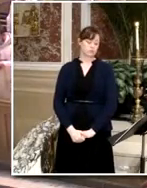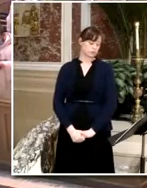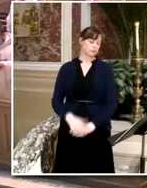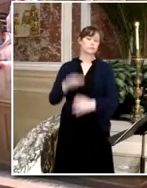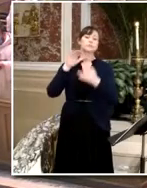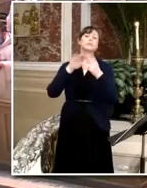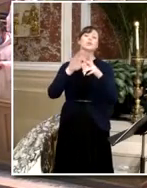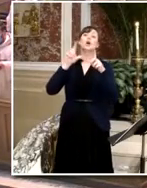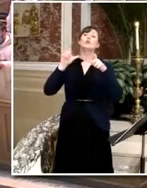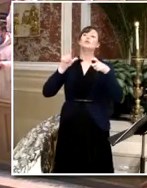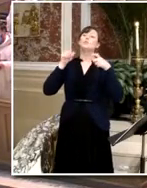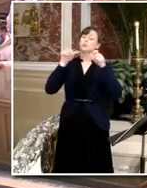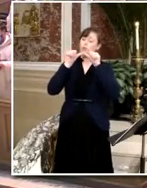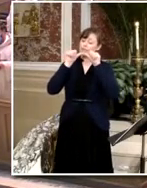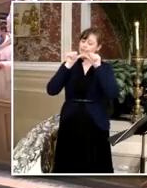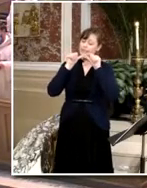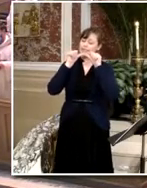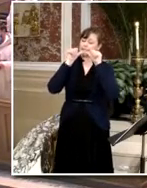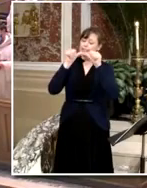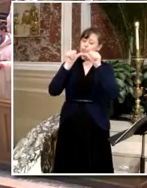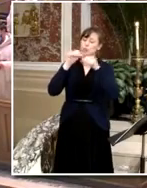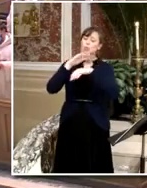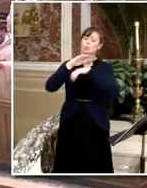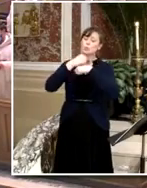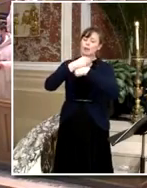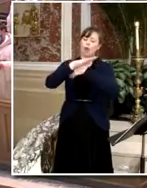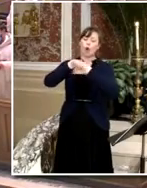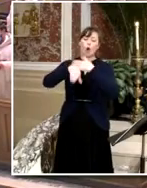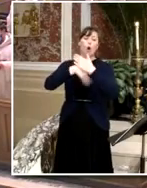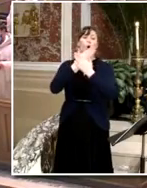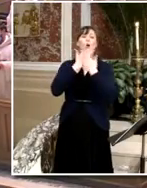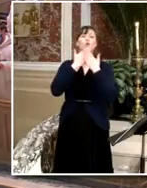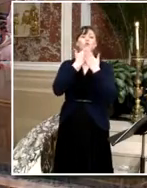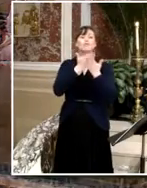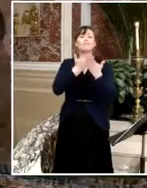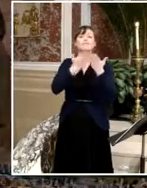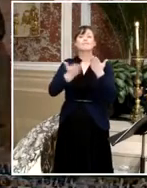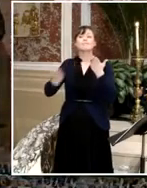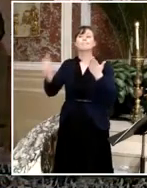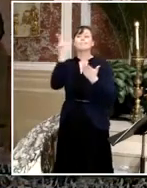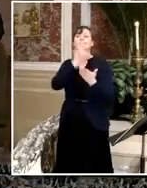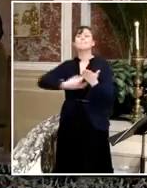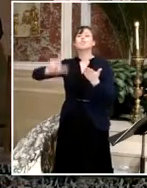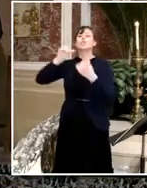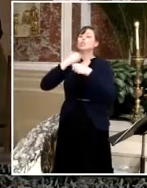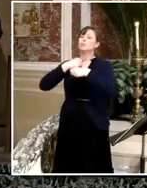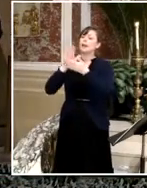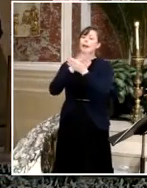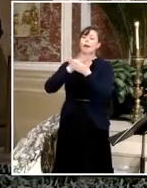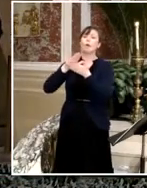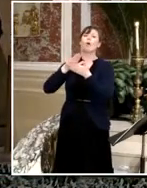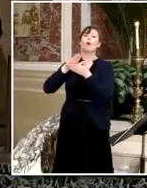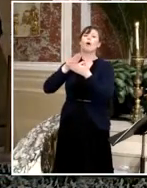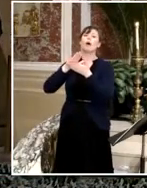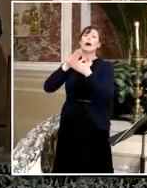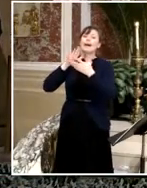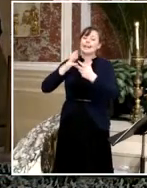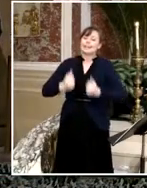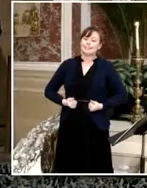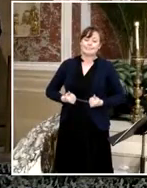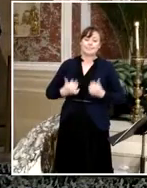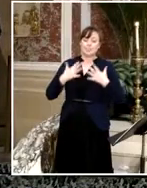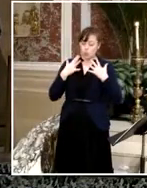Through whom you continue to make all these good things, O Lord, you sanctify them, fill them with